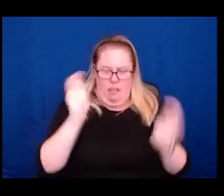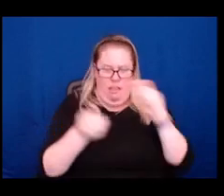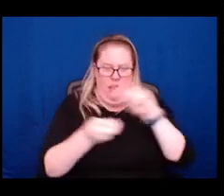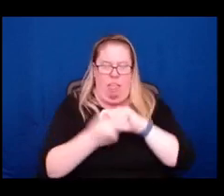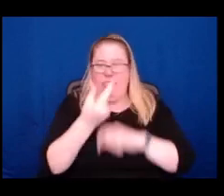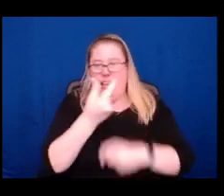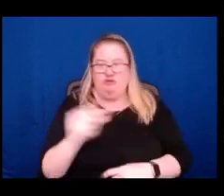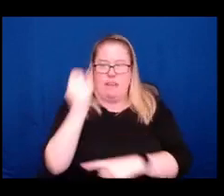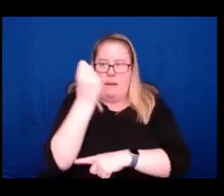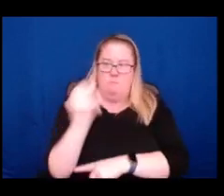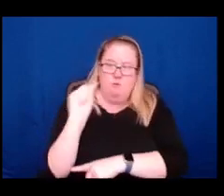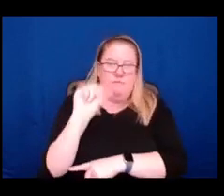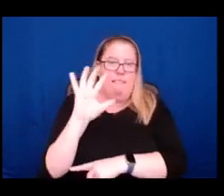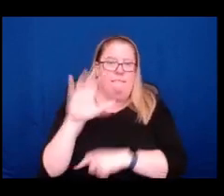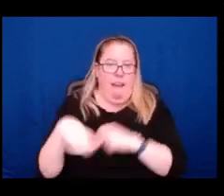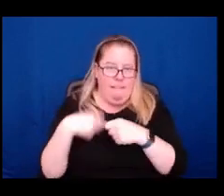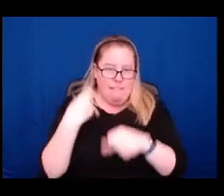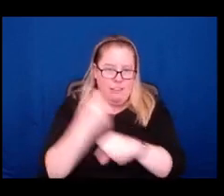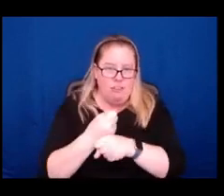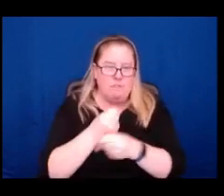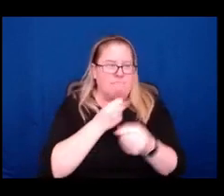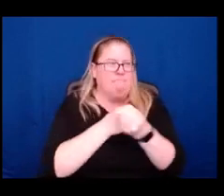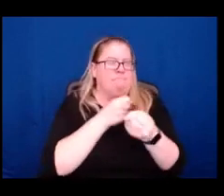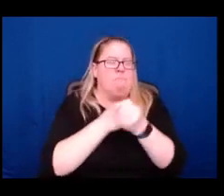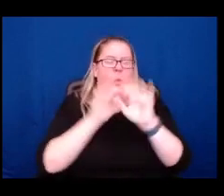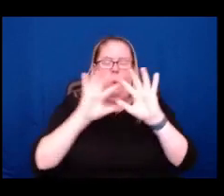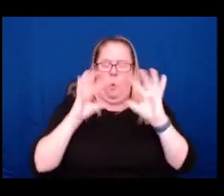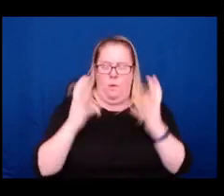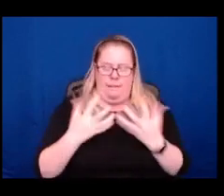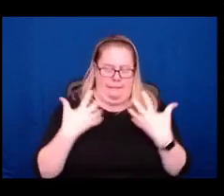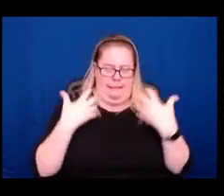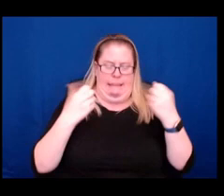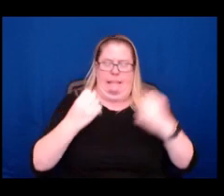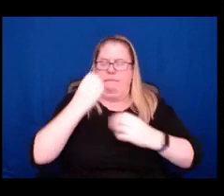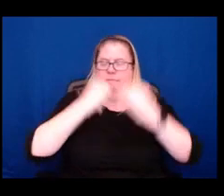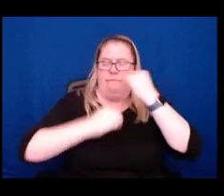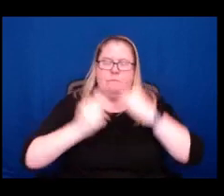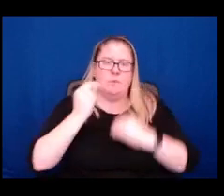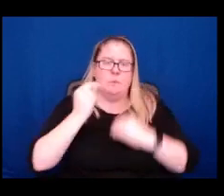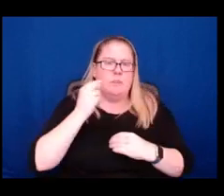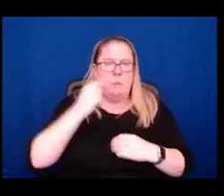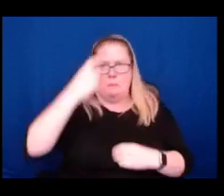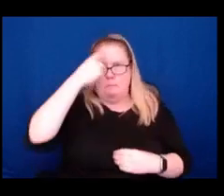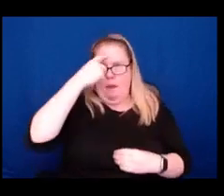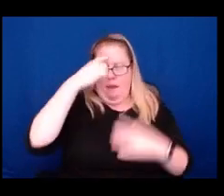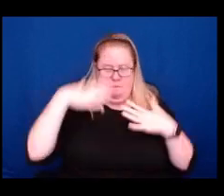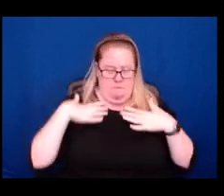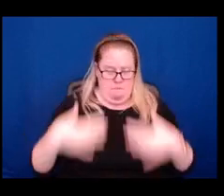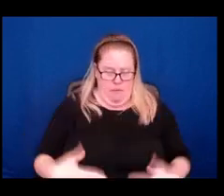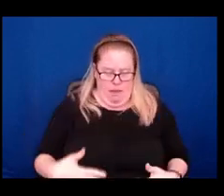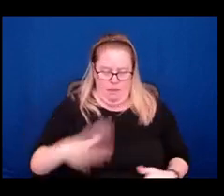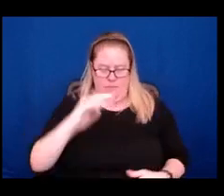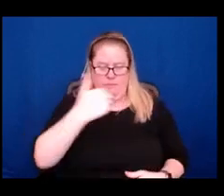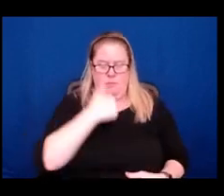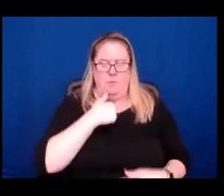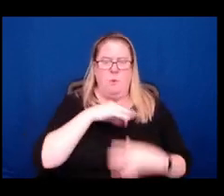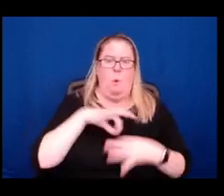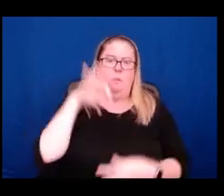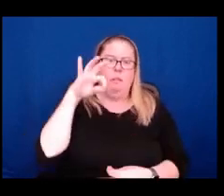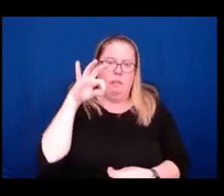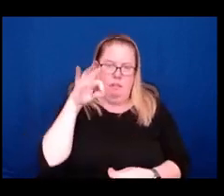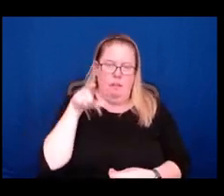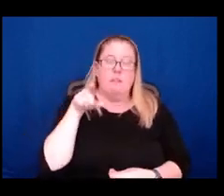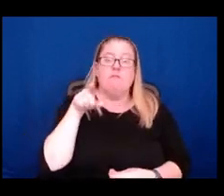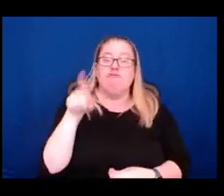just 5 years and promotes a holistic healing approach to diet and nutrition for the mind, body, and soul. Chef Aki understands